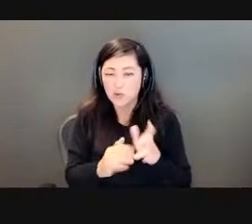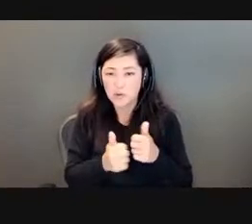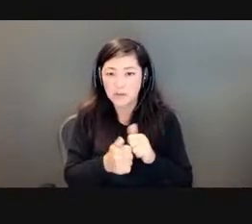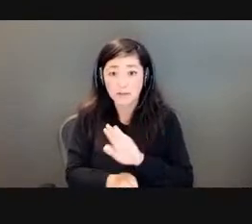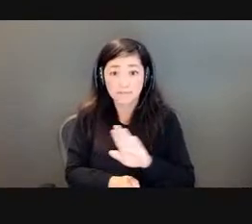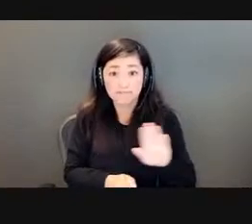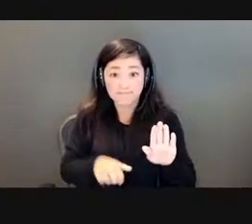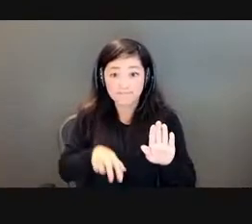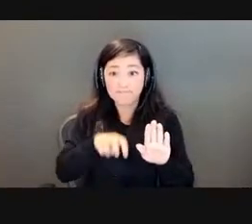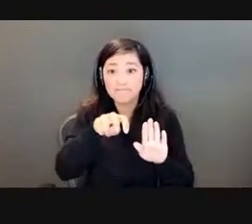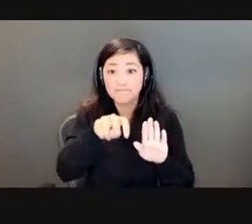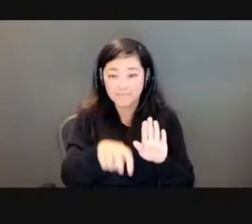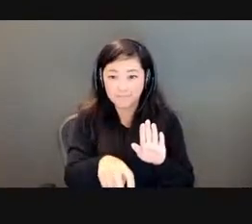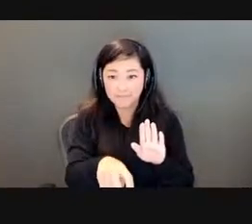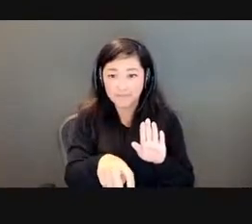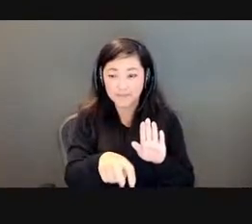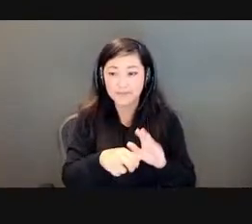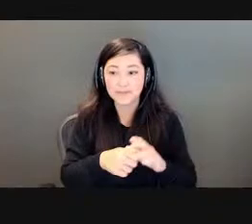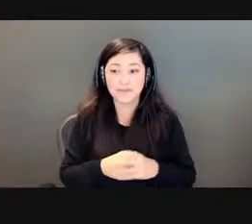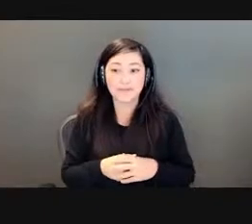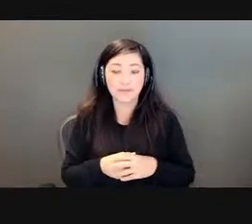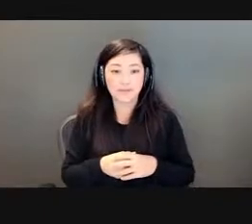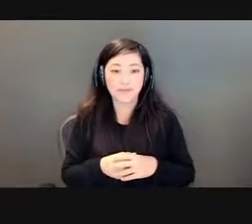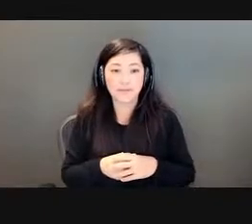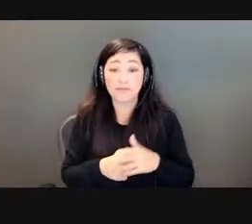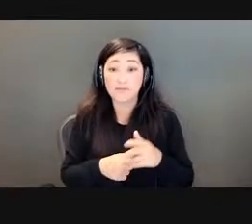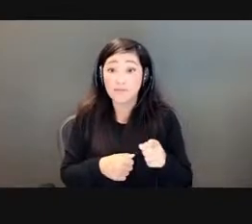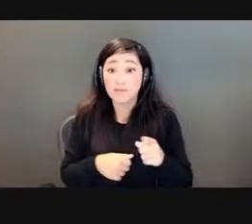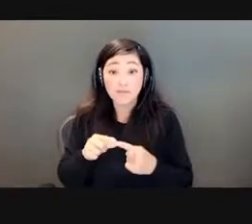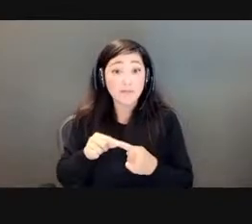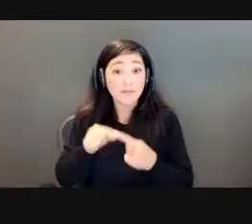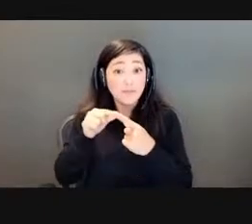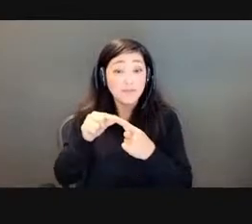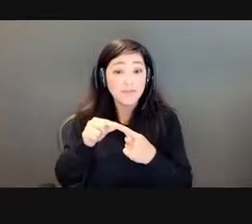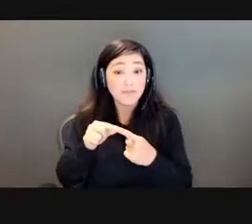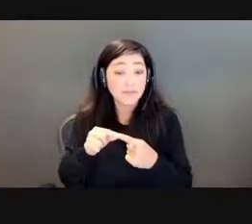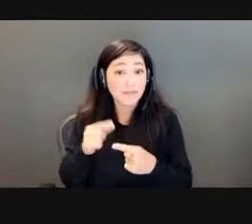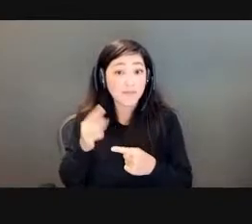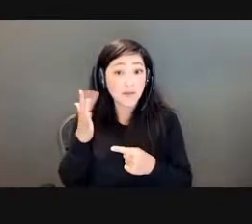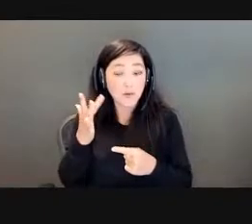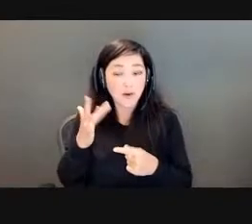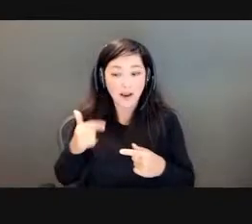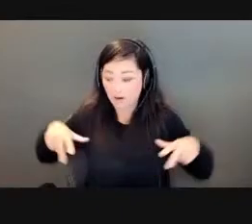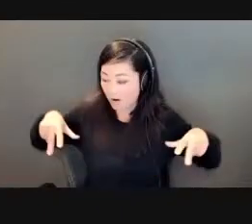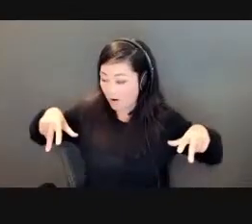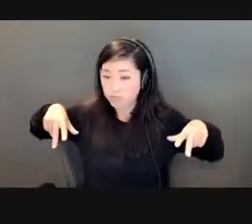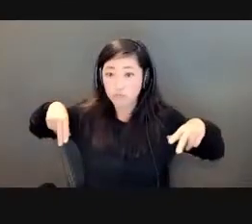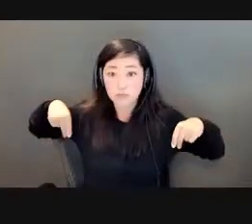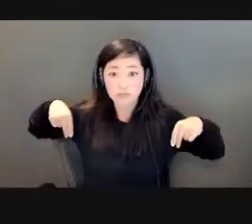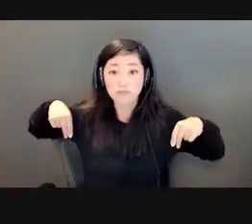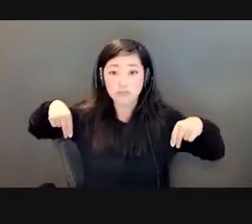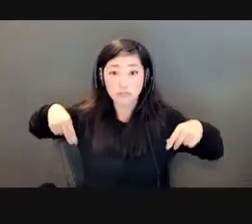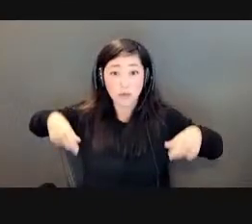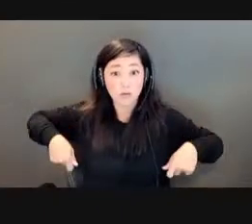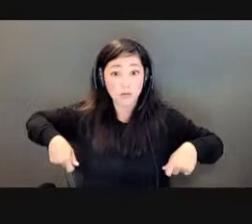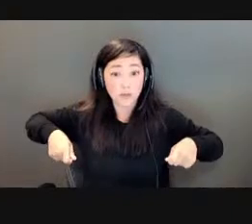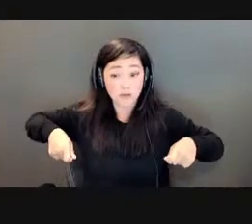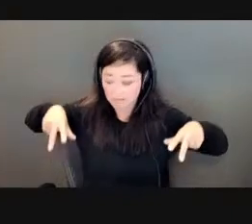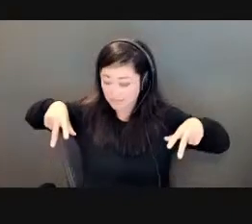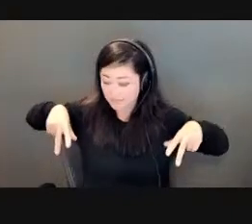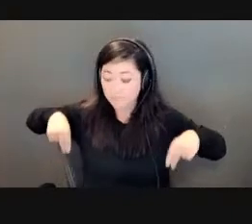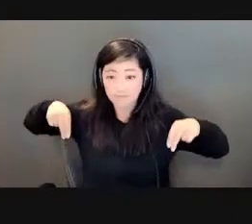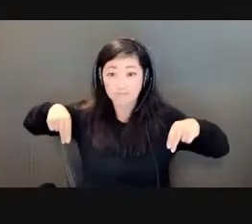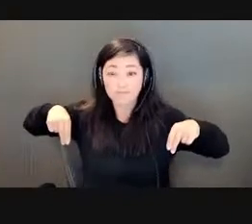sliding door on a wheelchair lift. So the wheelchair lift is unique. It just clips to my wheelchair. I have straps that clip to my